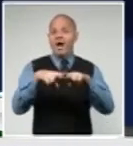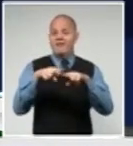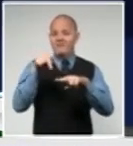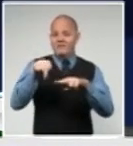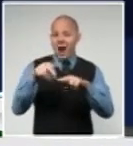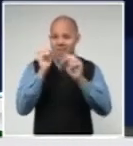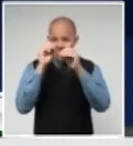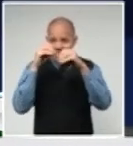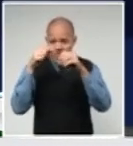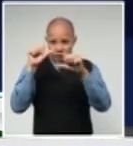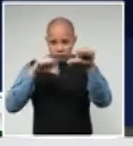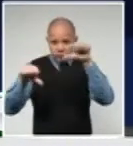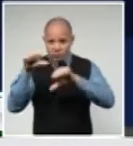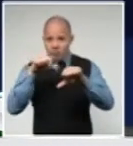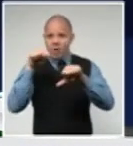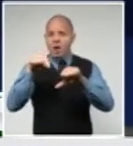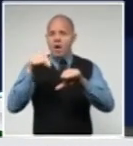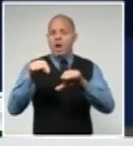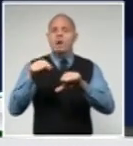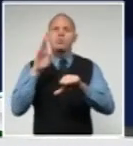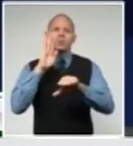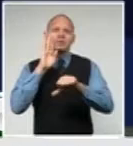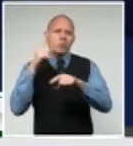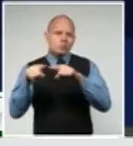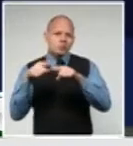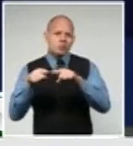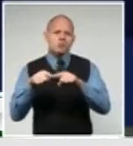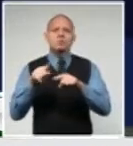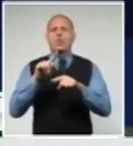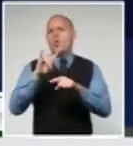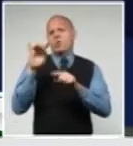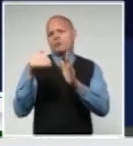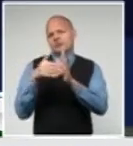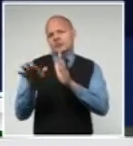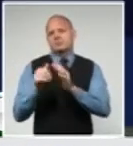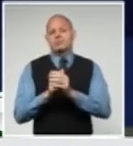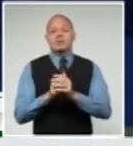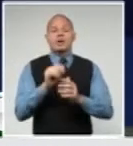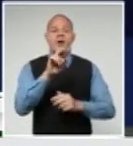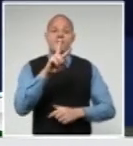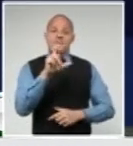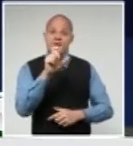933 in Villa Claras, and 287 in Santiago de Cubas.